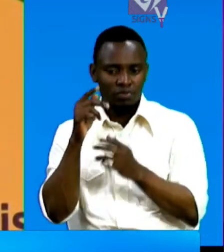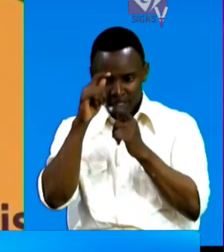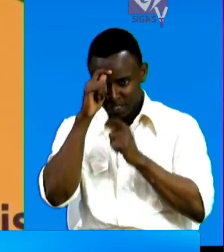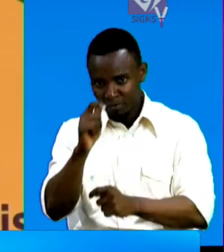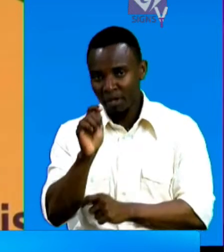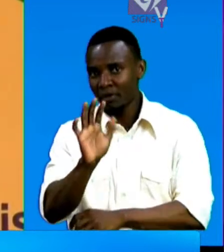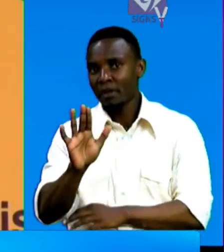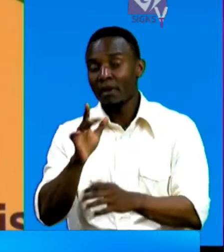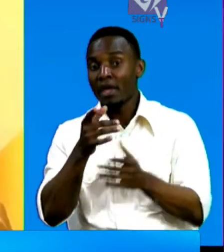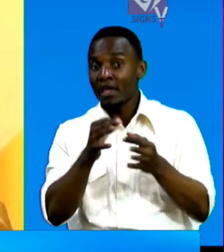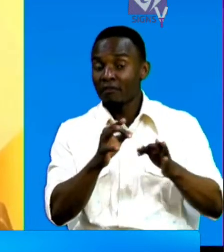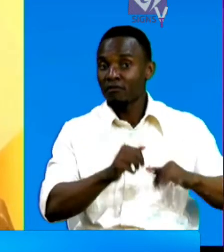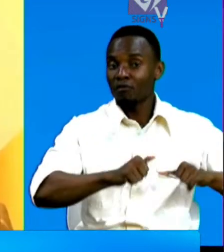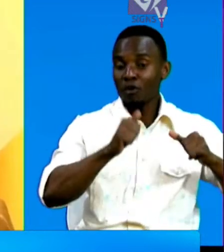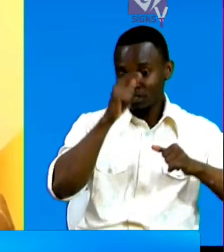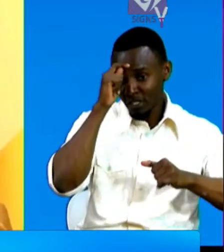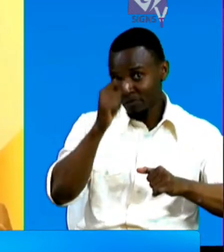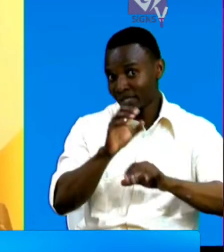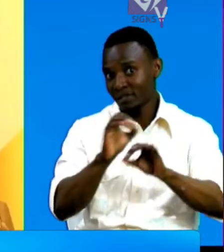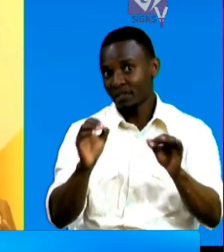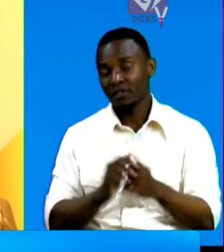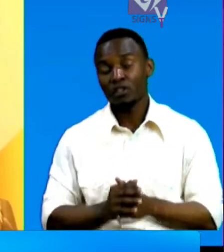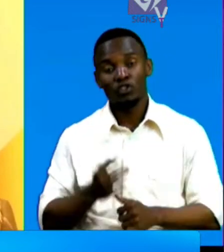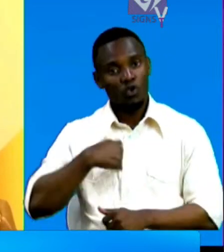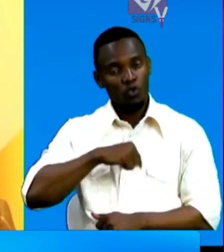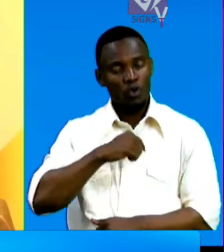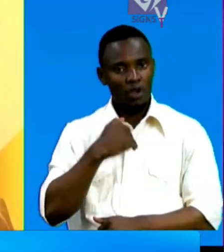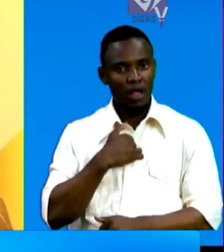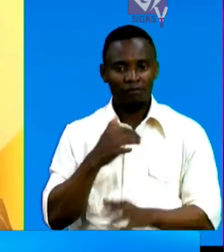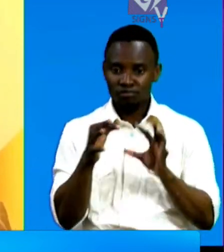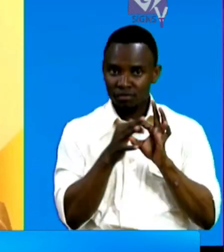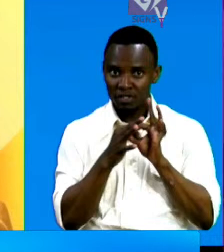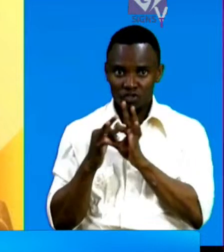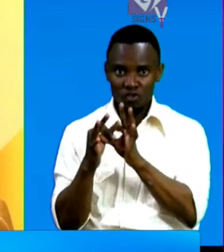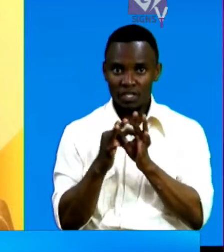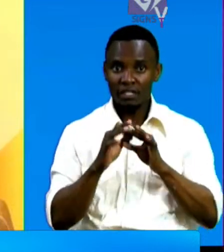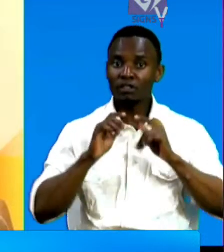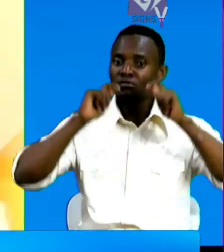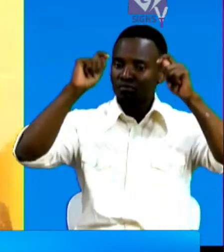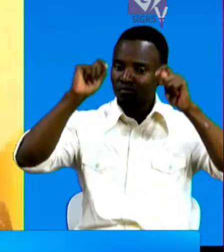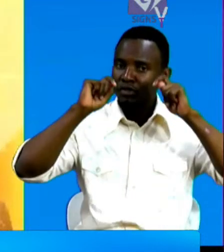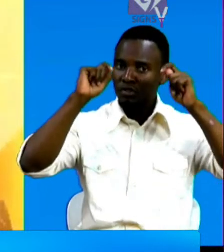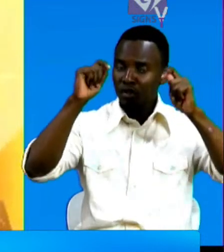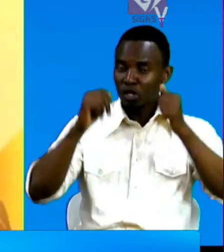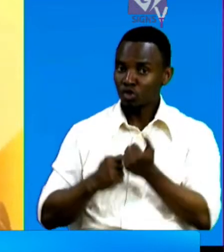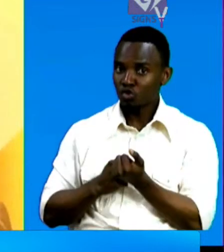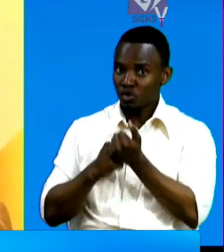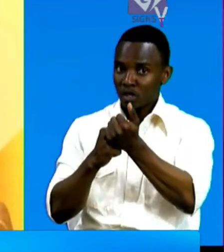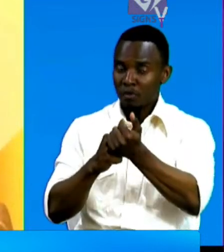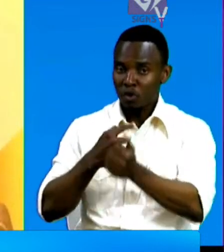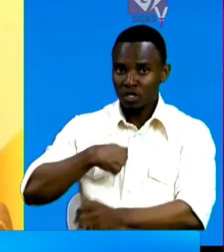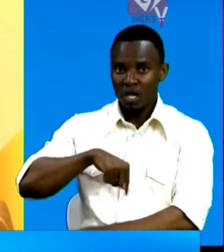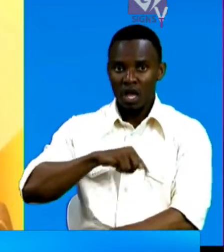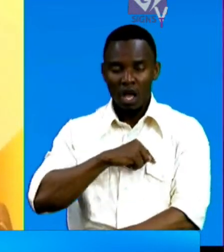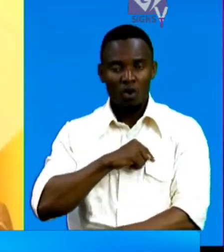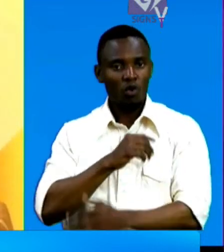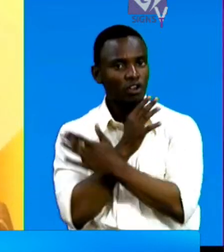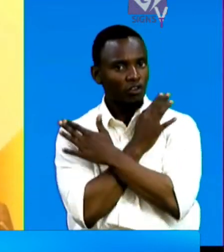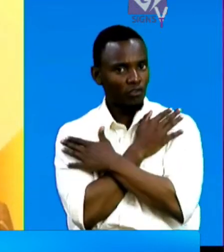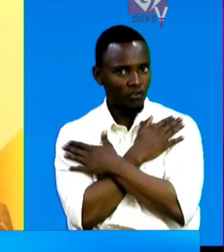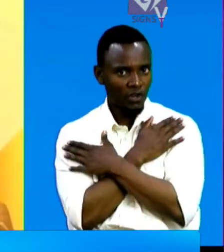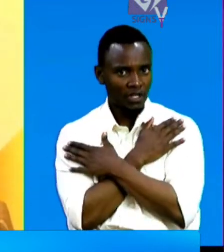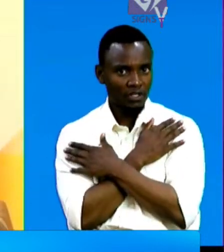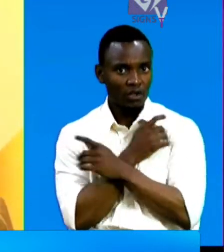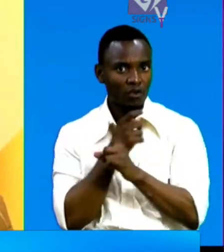Solidarity with them. So we will have a solidarity strike in support and in solidarity with our friends and colleagues